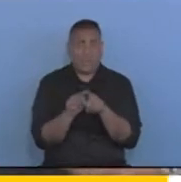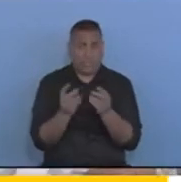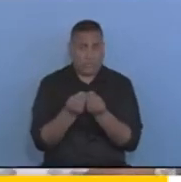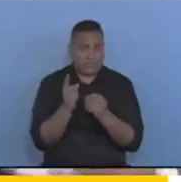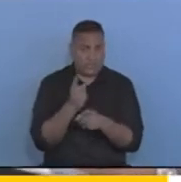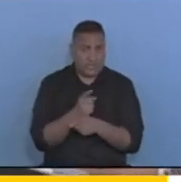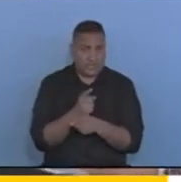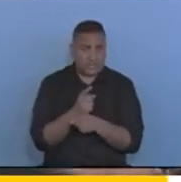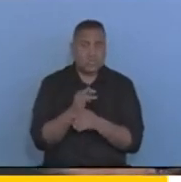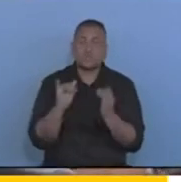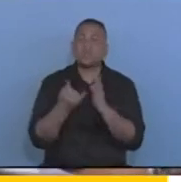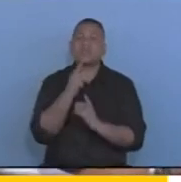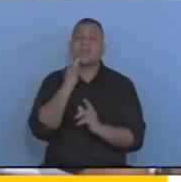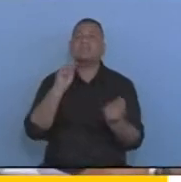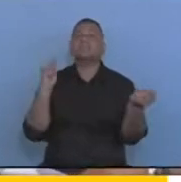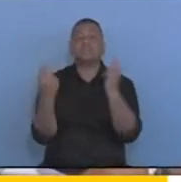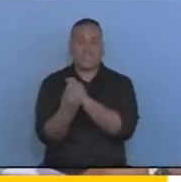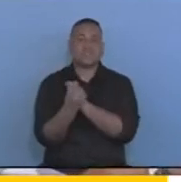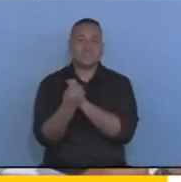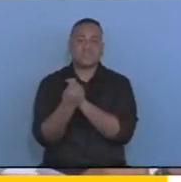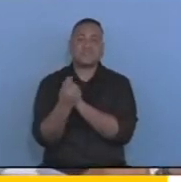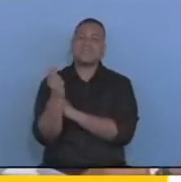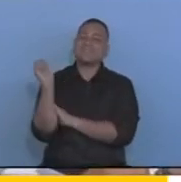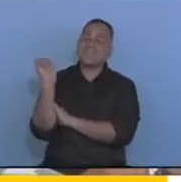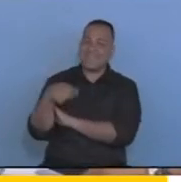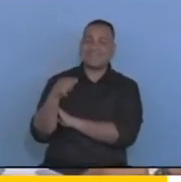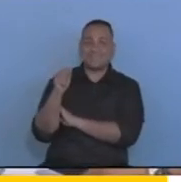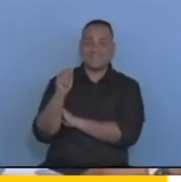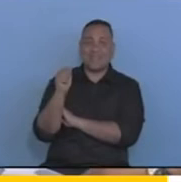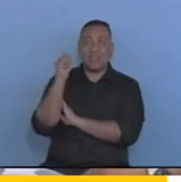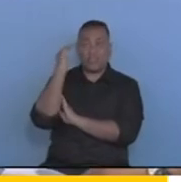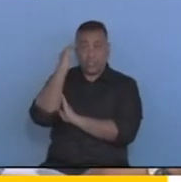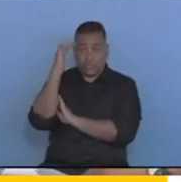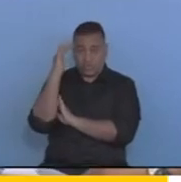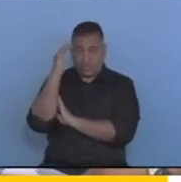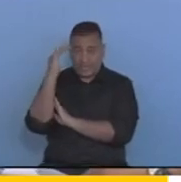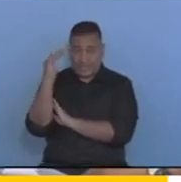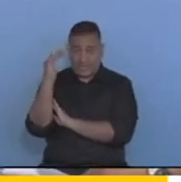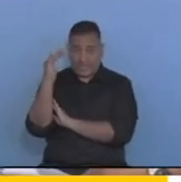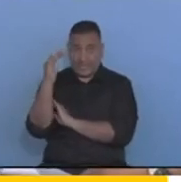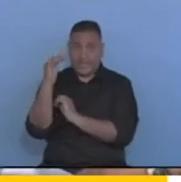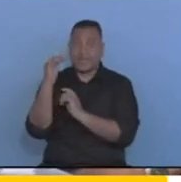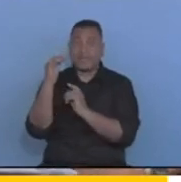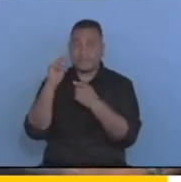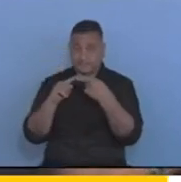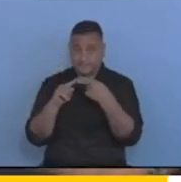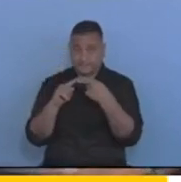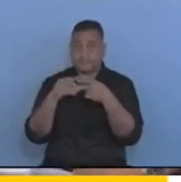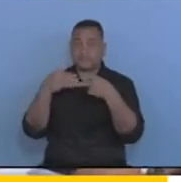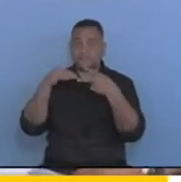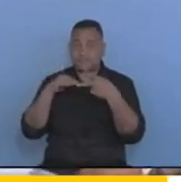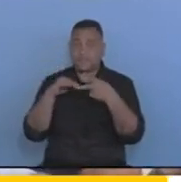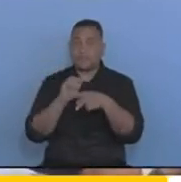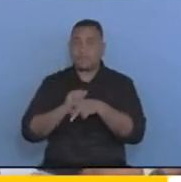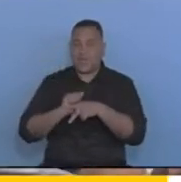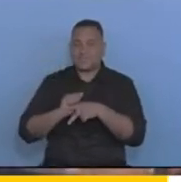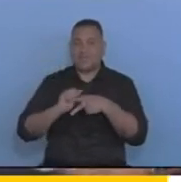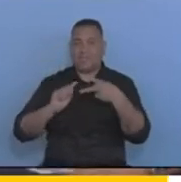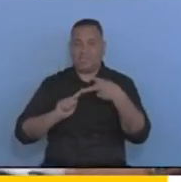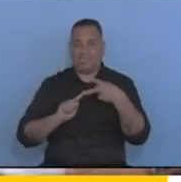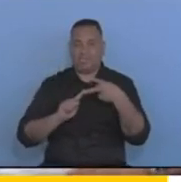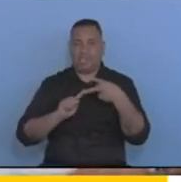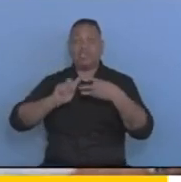be... theory, base, then the practical, and then the